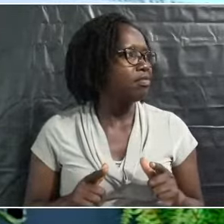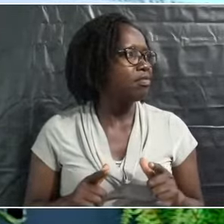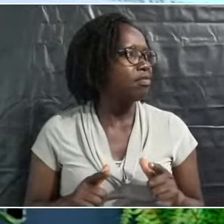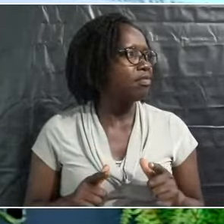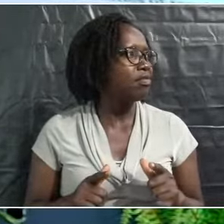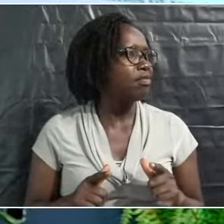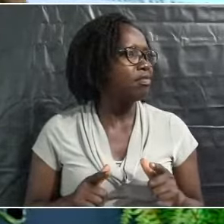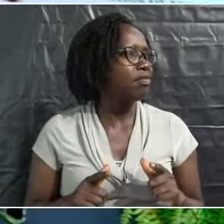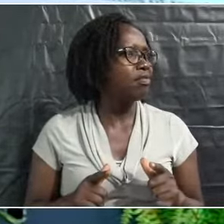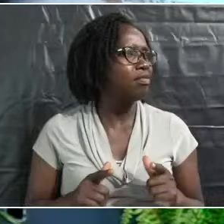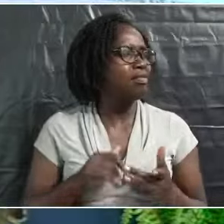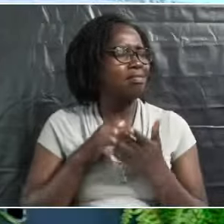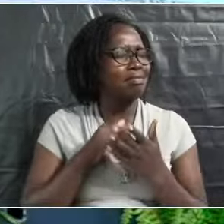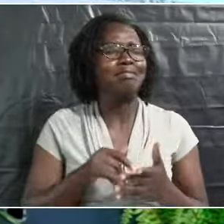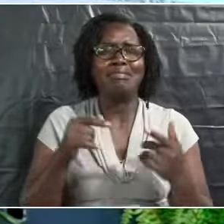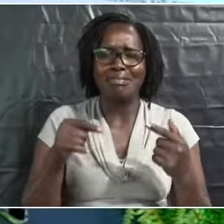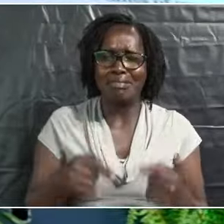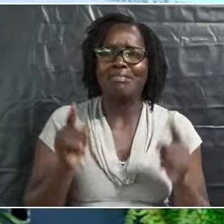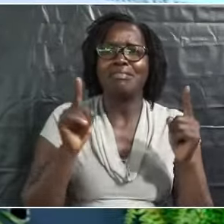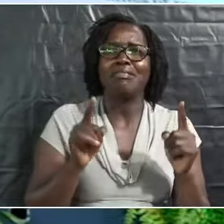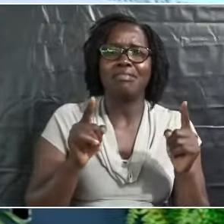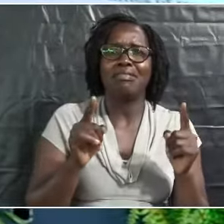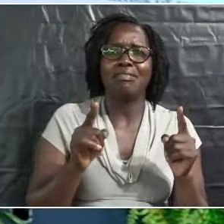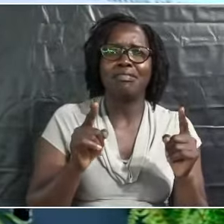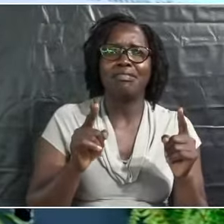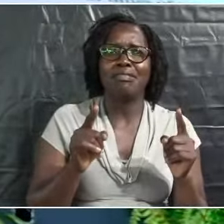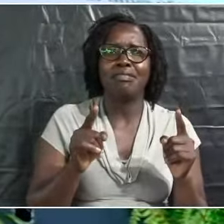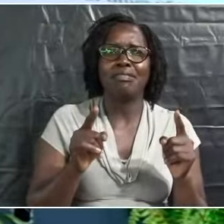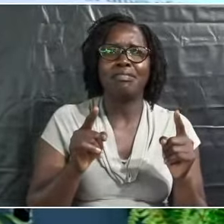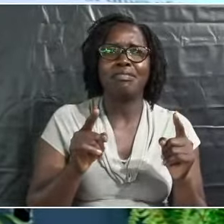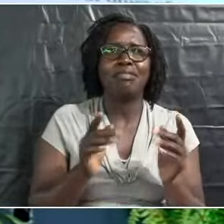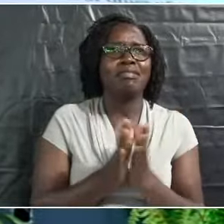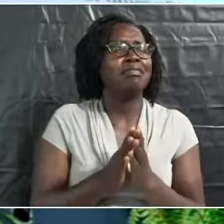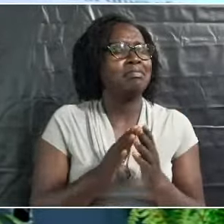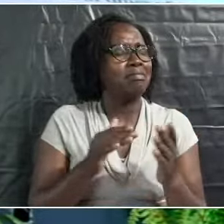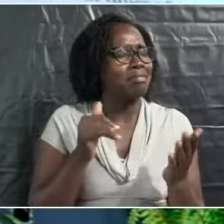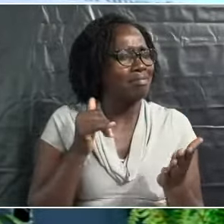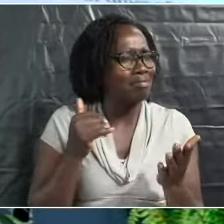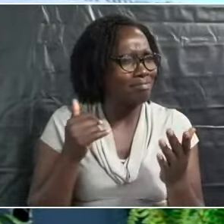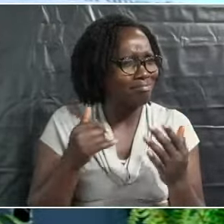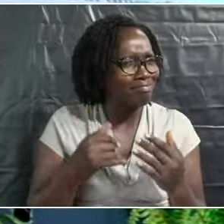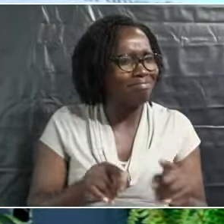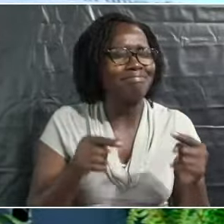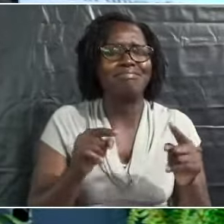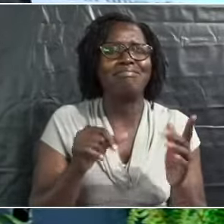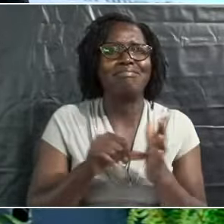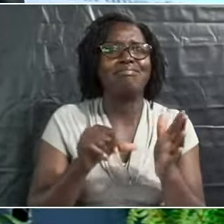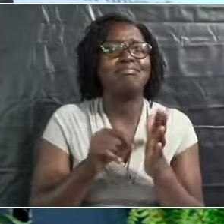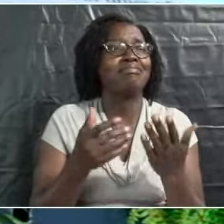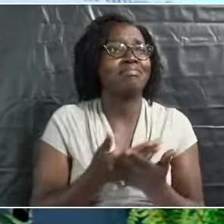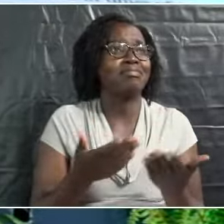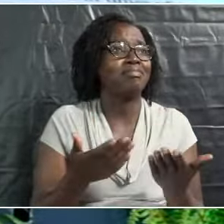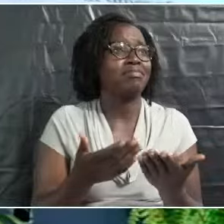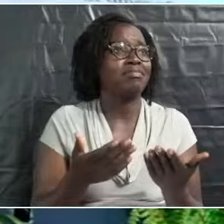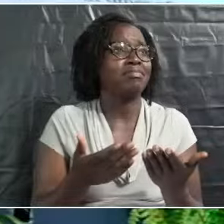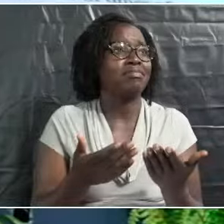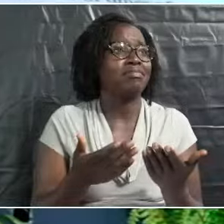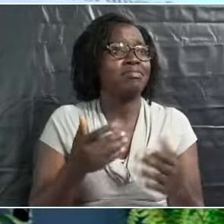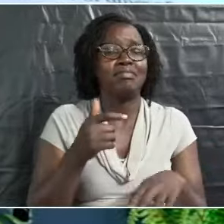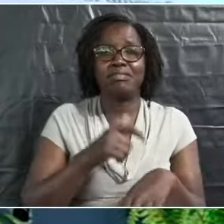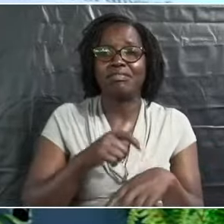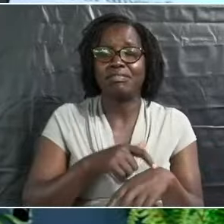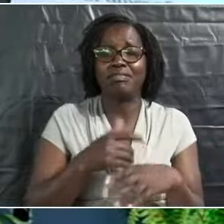We've complicated ourselves. We've become so complicated. And this is the reason why Oftentimes